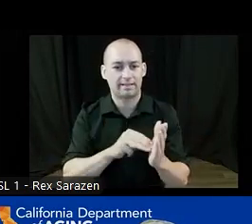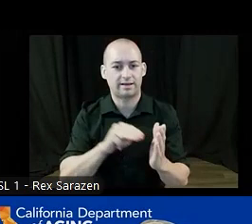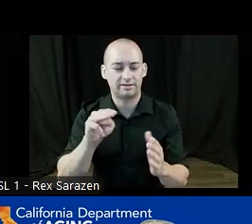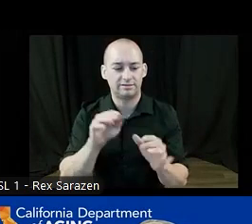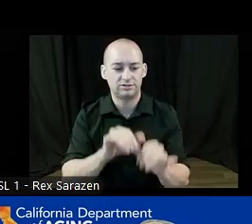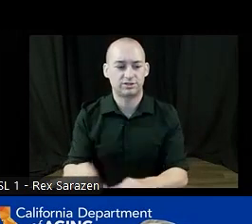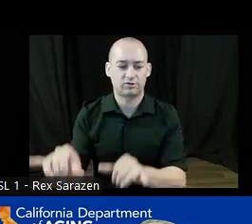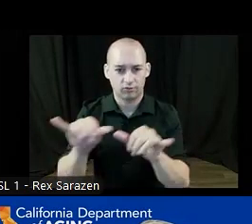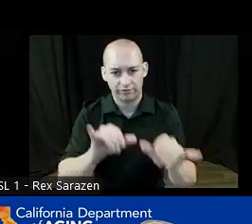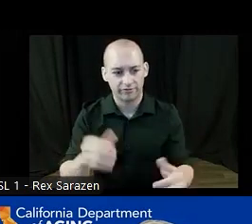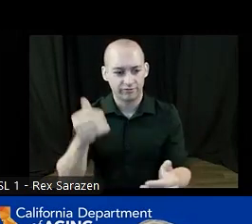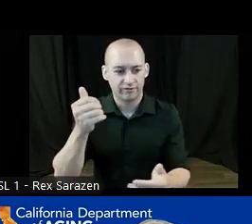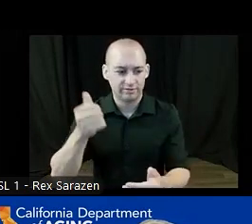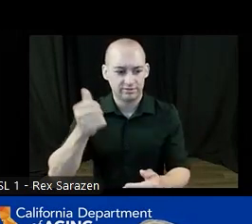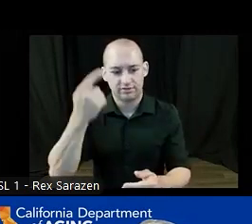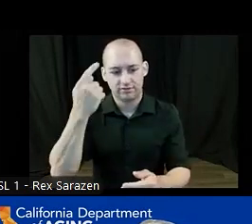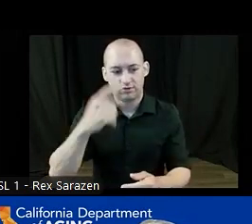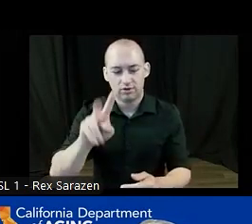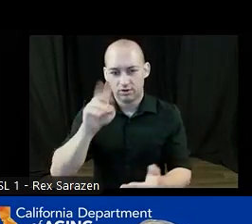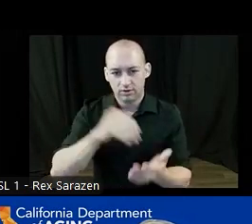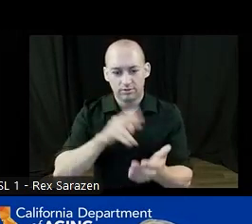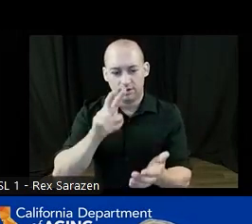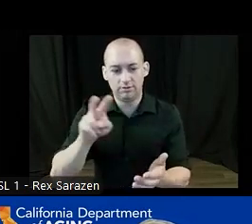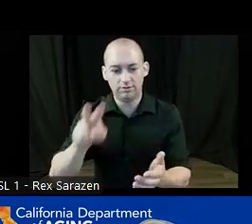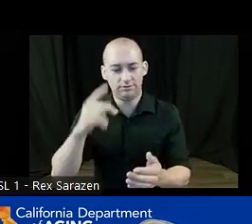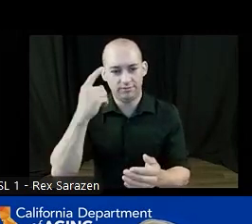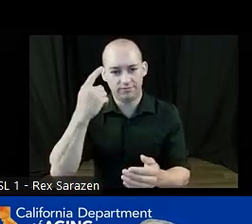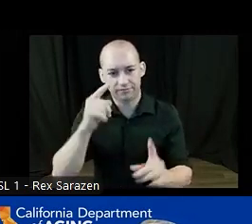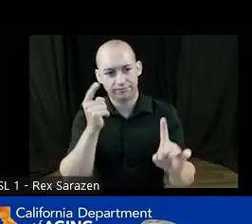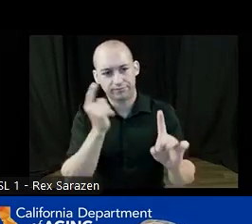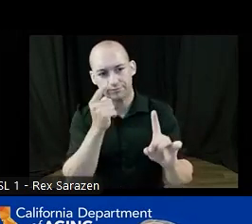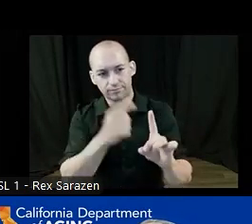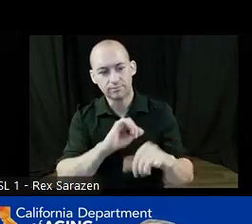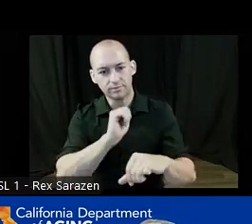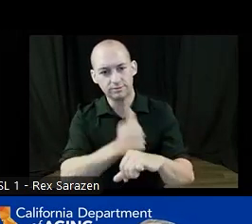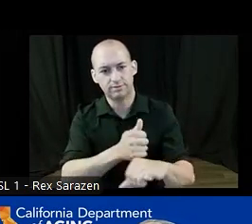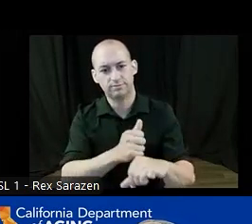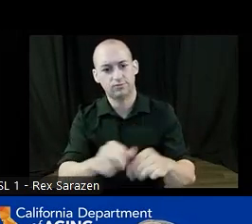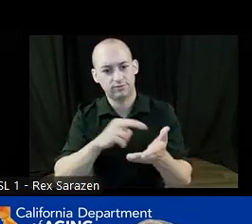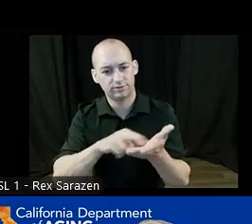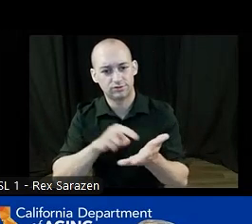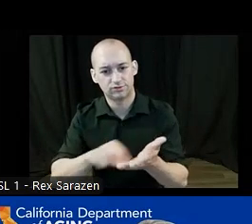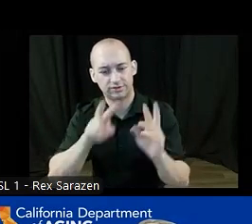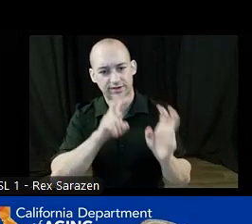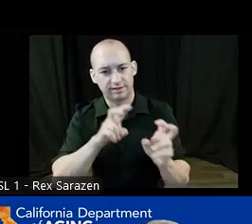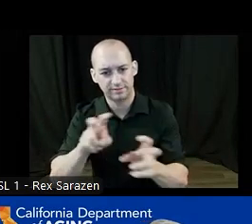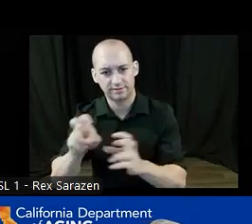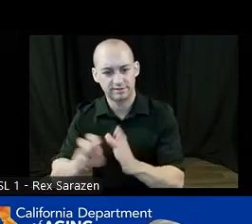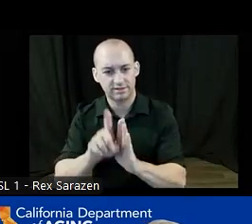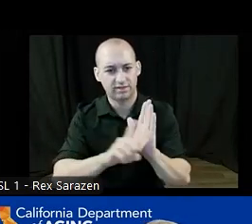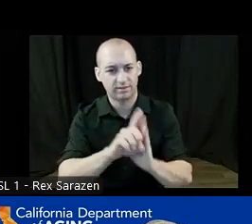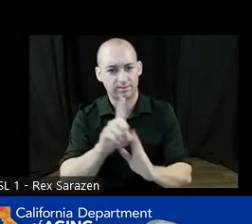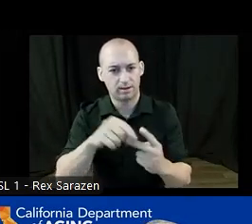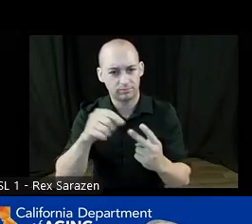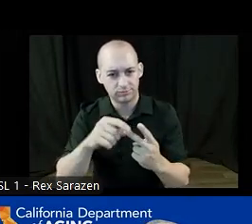of 2022 for an initiative to conduct research and analysis and develop options for